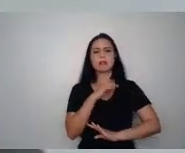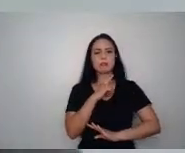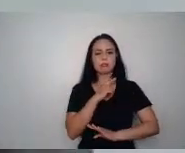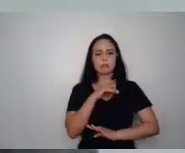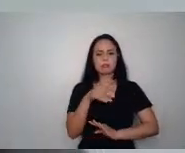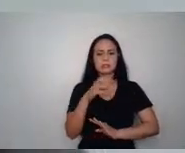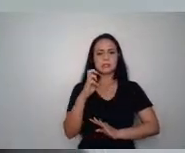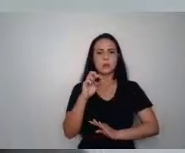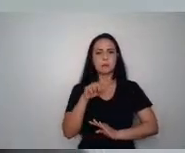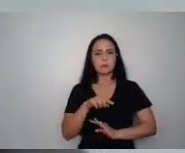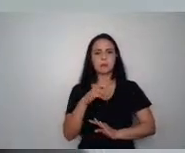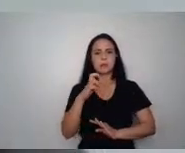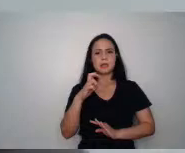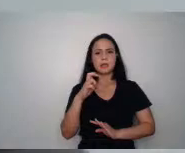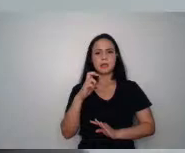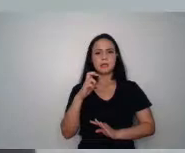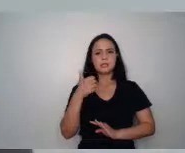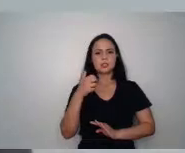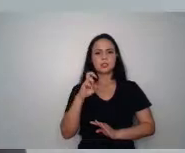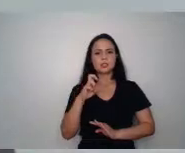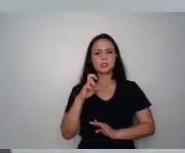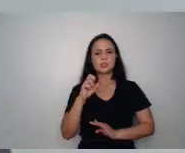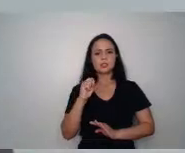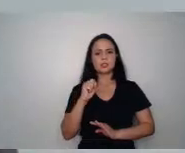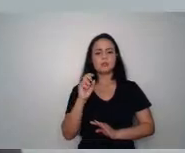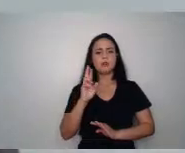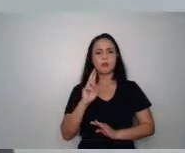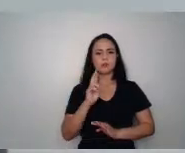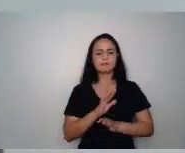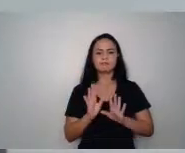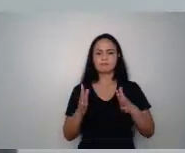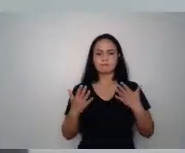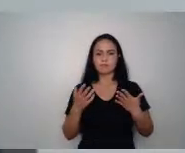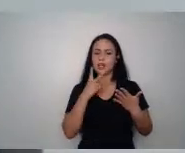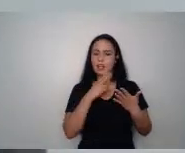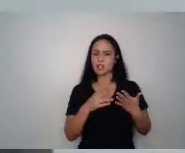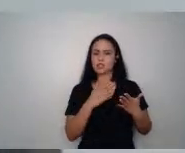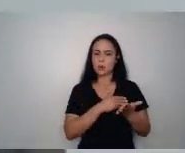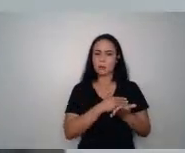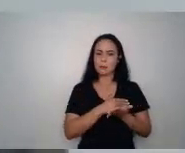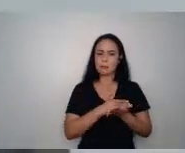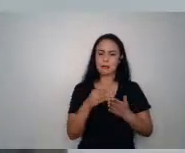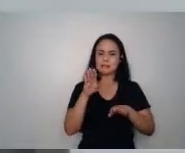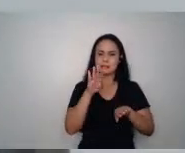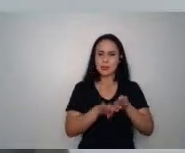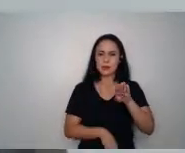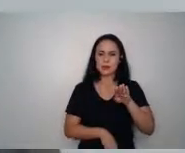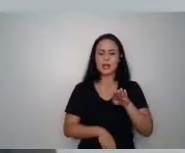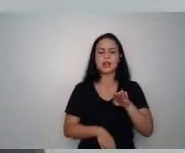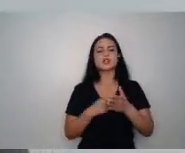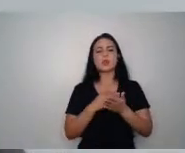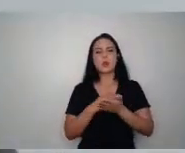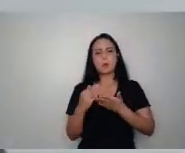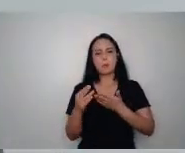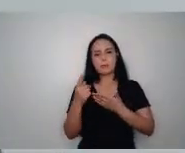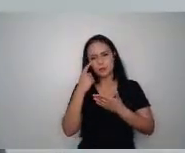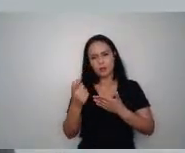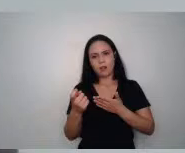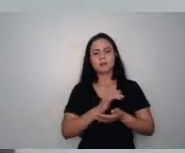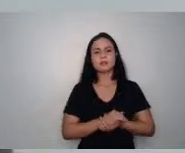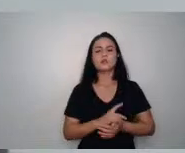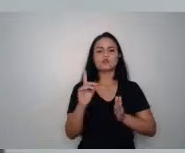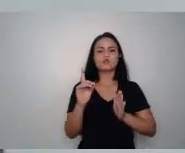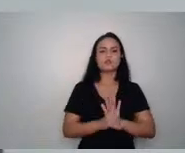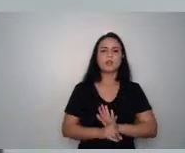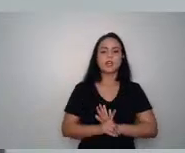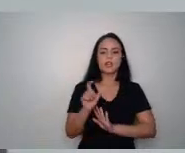Giese says that it should be 500 and 5,500 reais. So inequality and